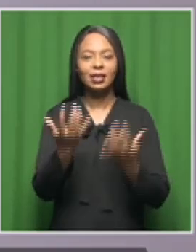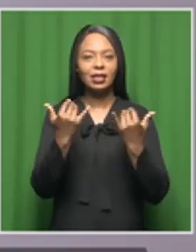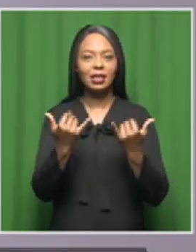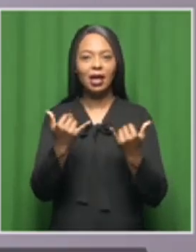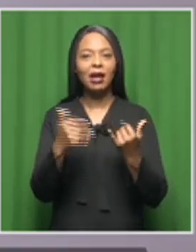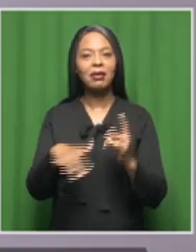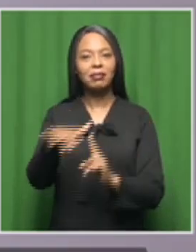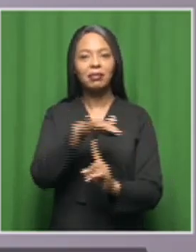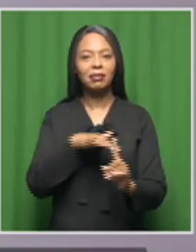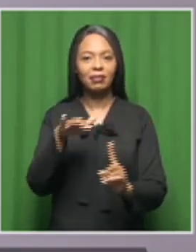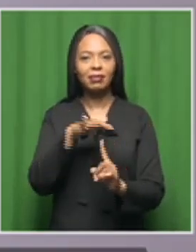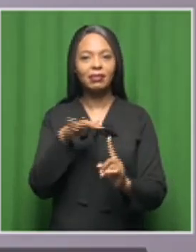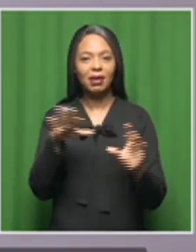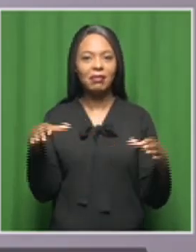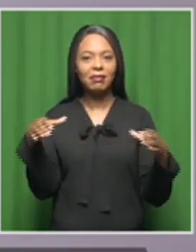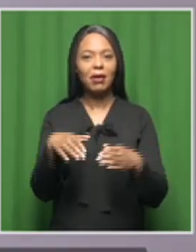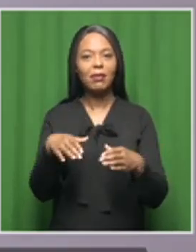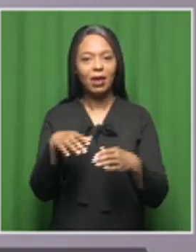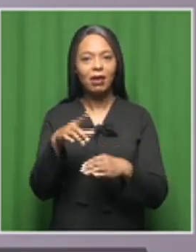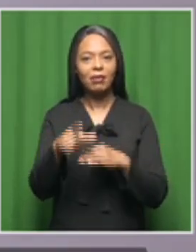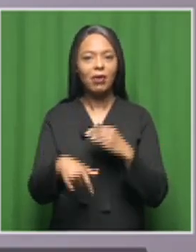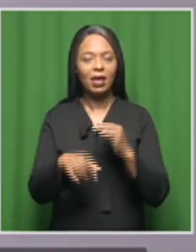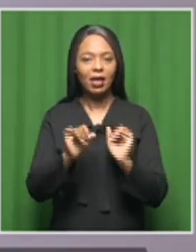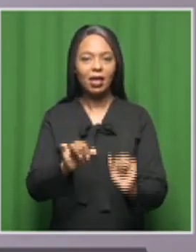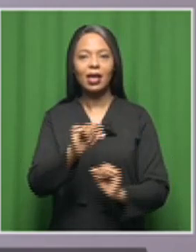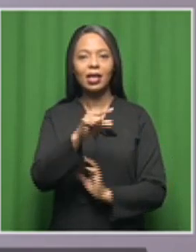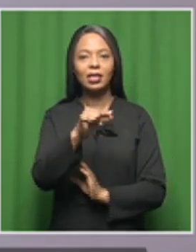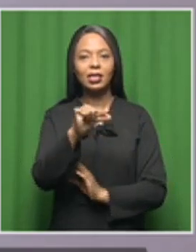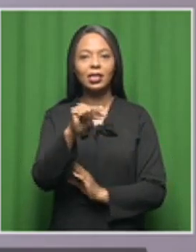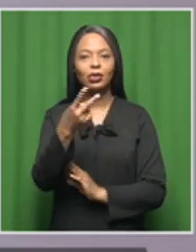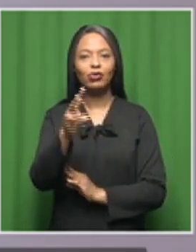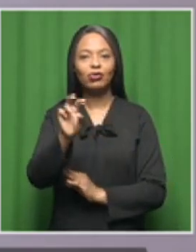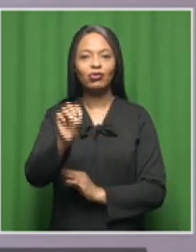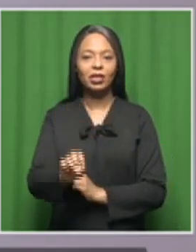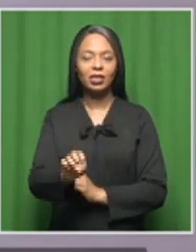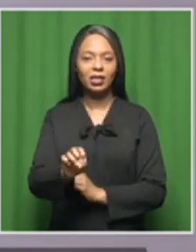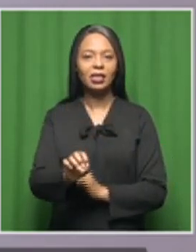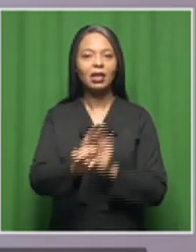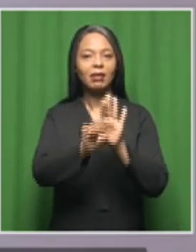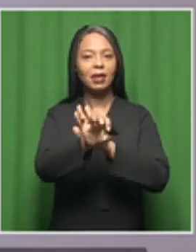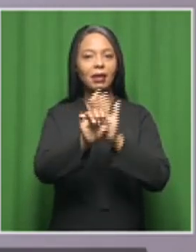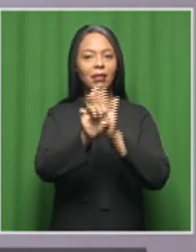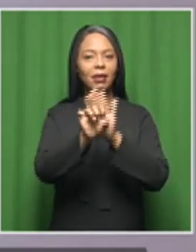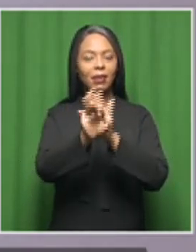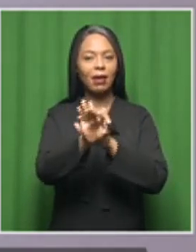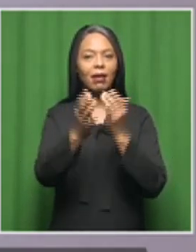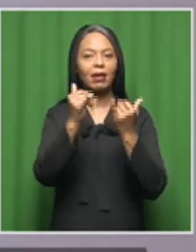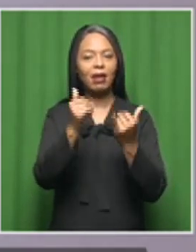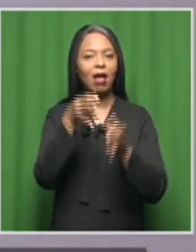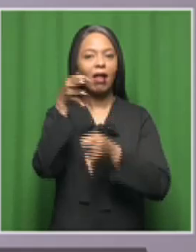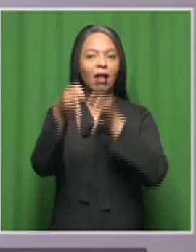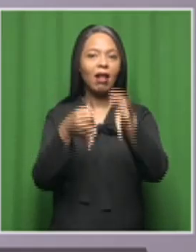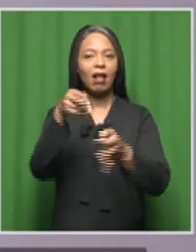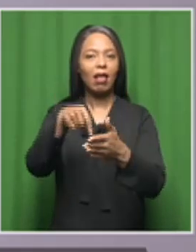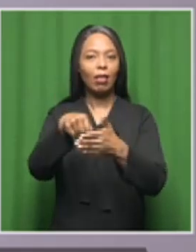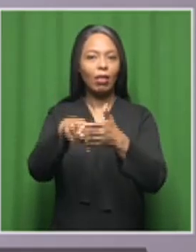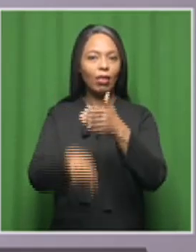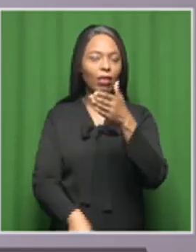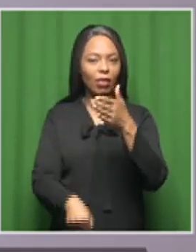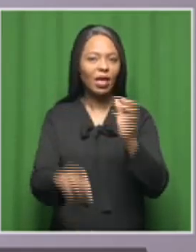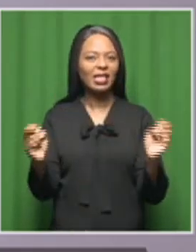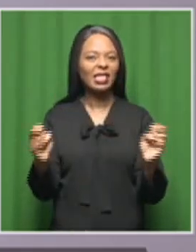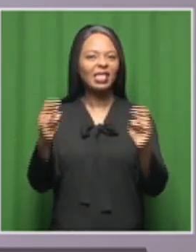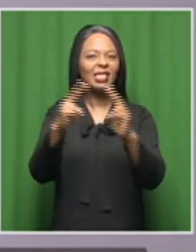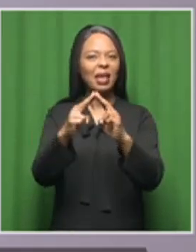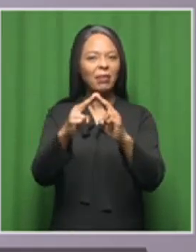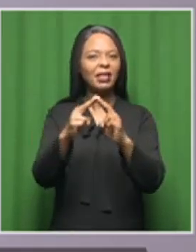the G20, so to speak. And it is, of course, the media component of what is to be discussed at this summit leading up to